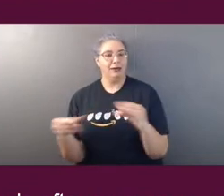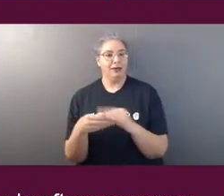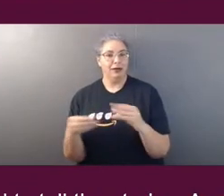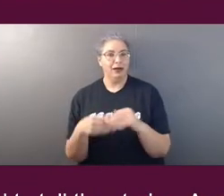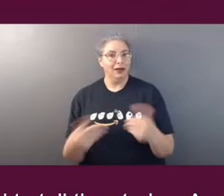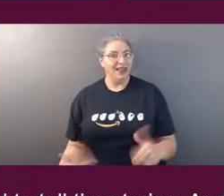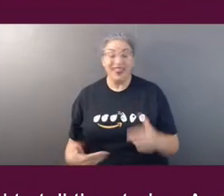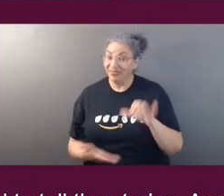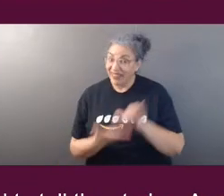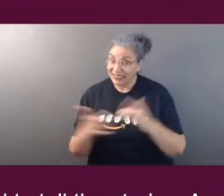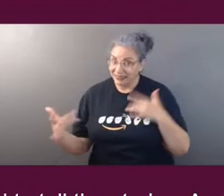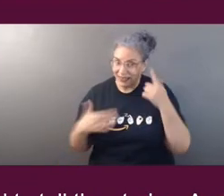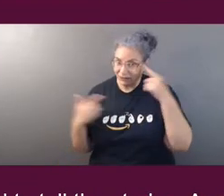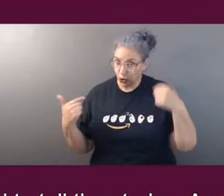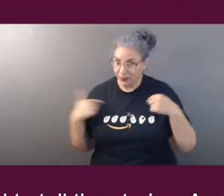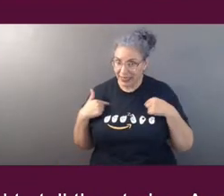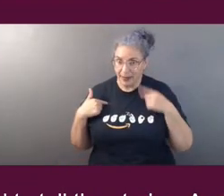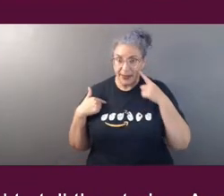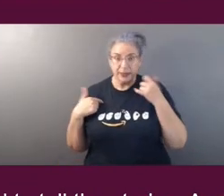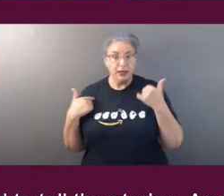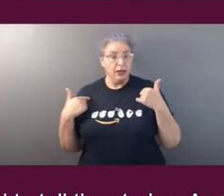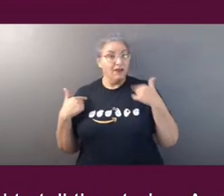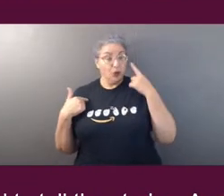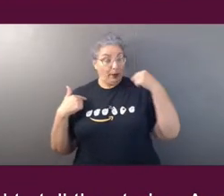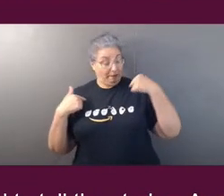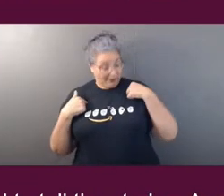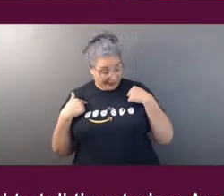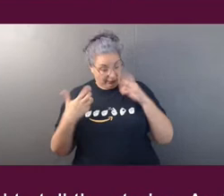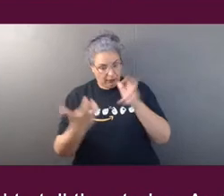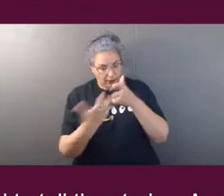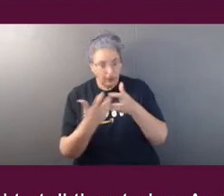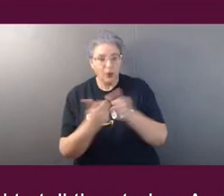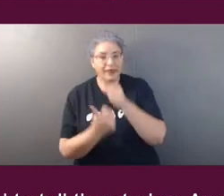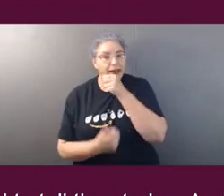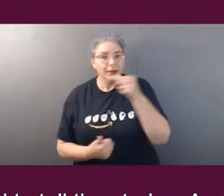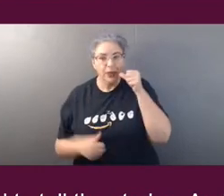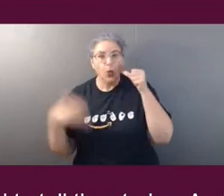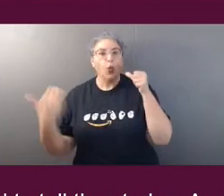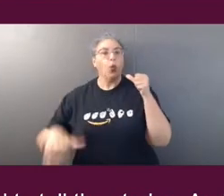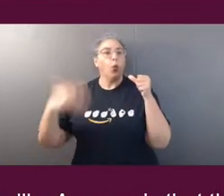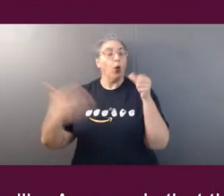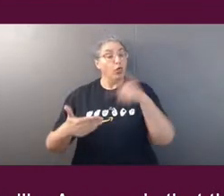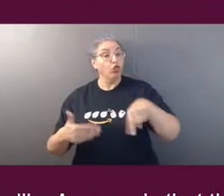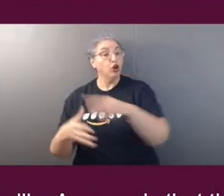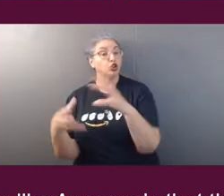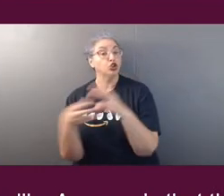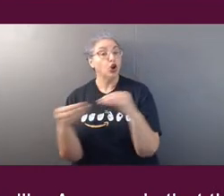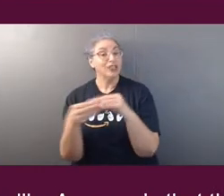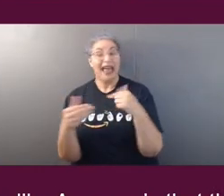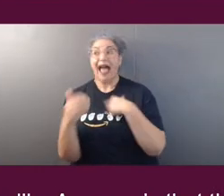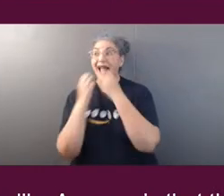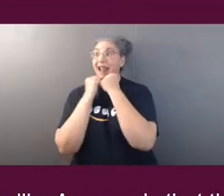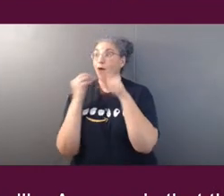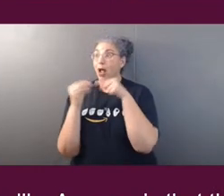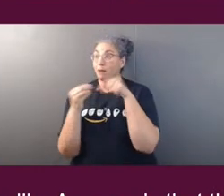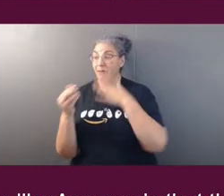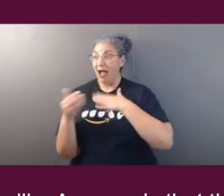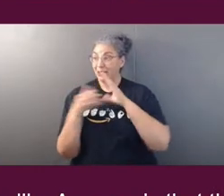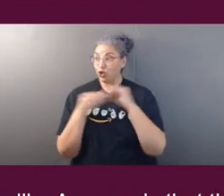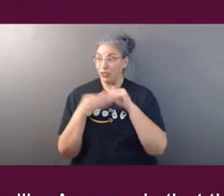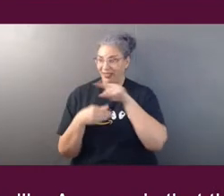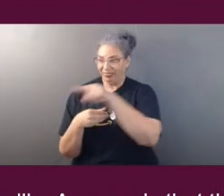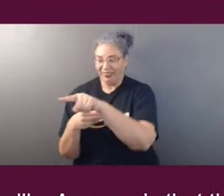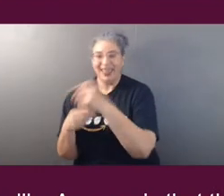the stories. And what is so exciting to me about being at a place like Amazon is that the stories that I care about, they care